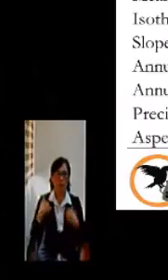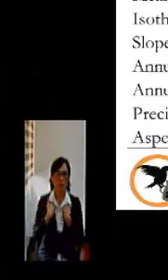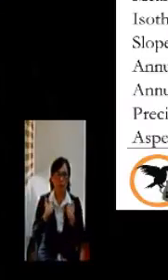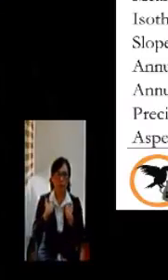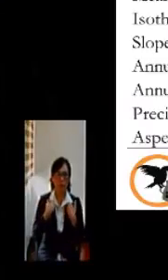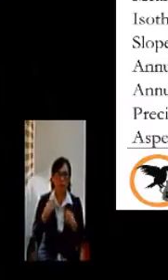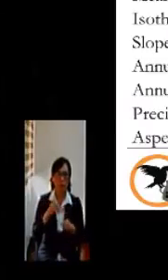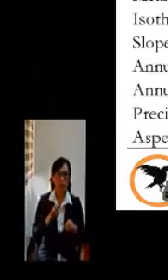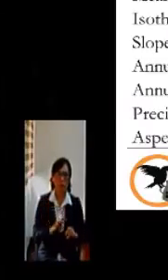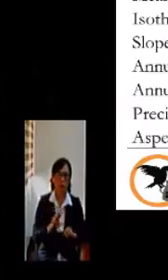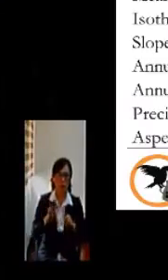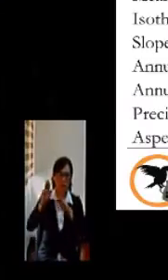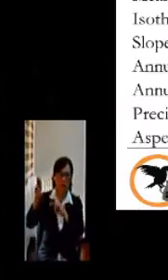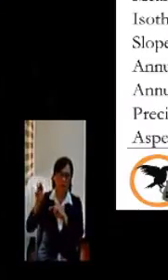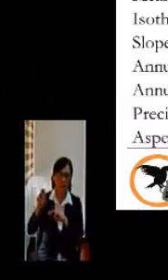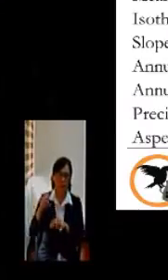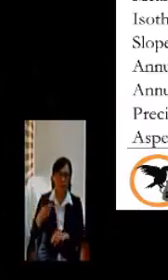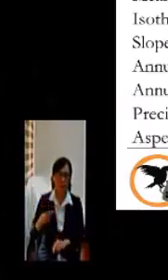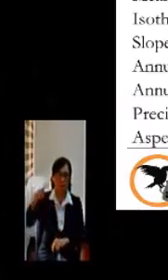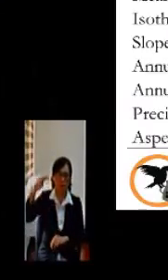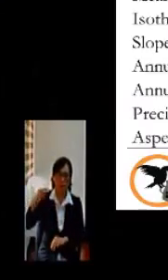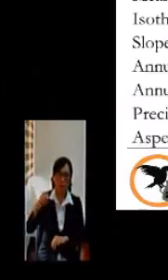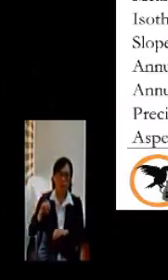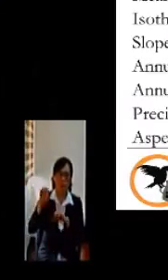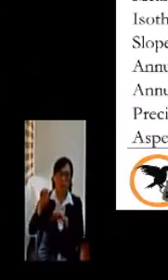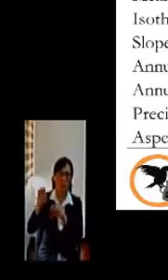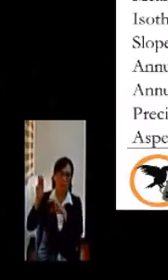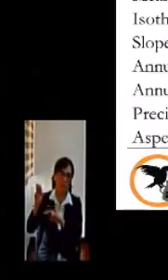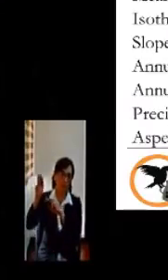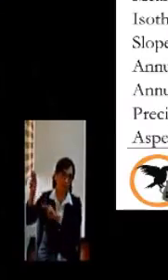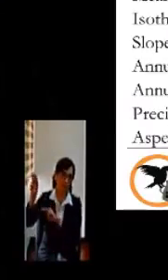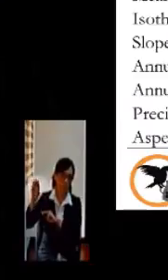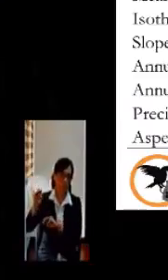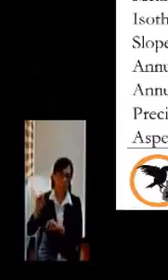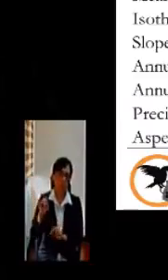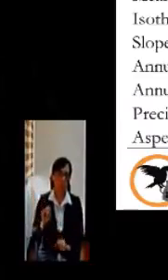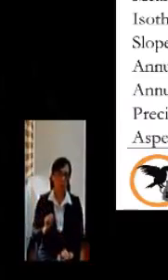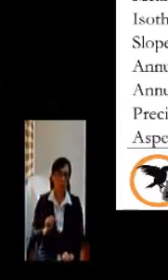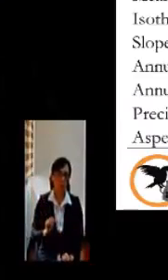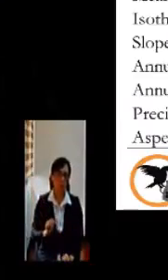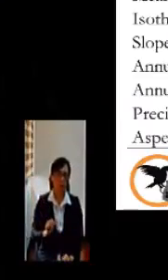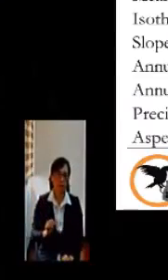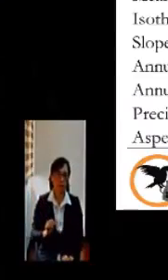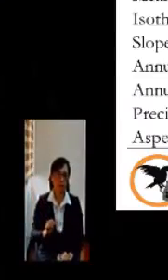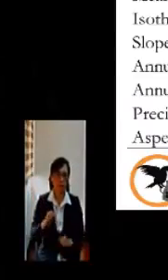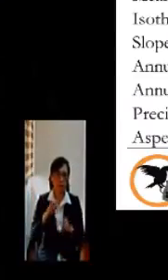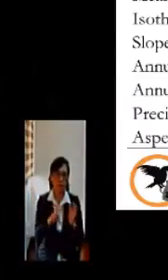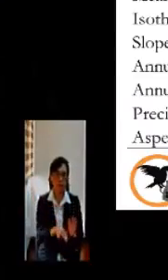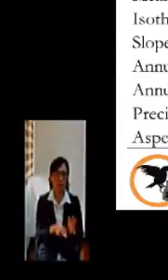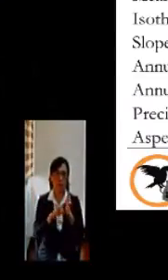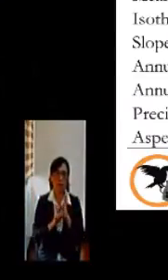to higher elevation, and then its requirement of